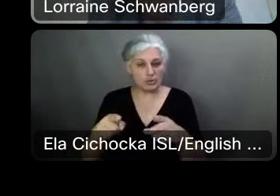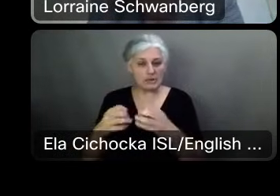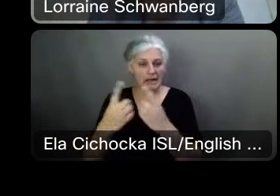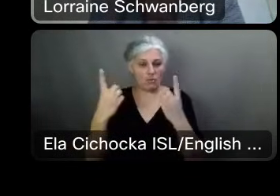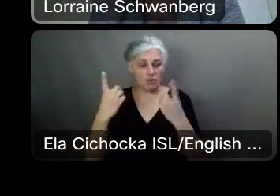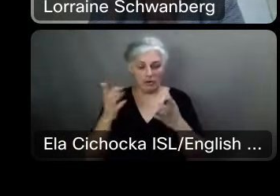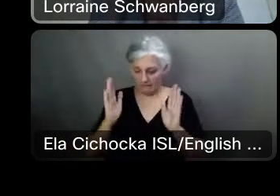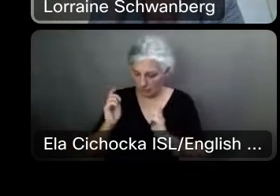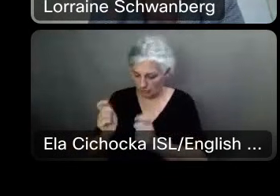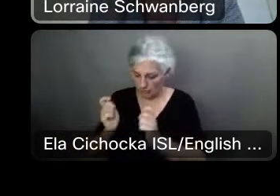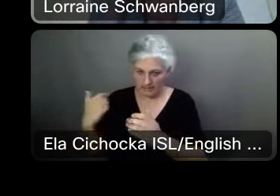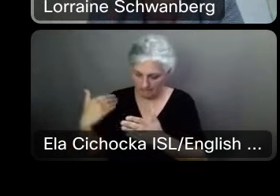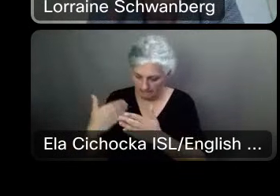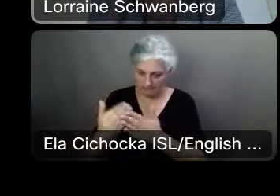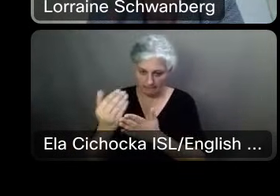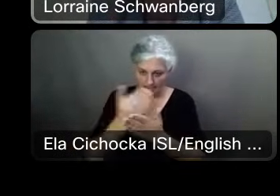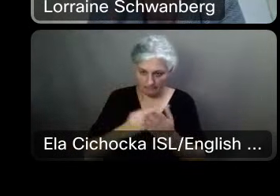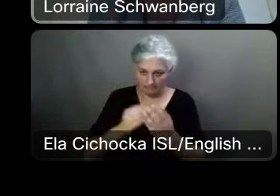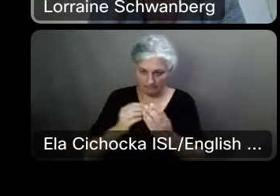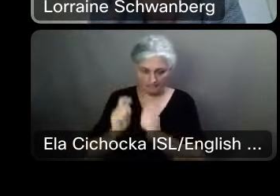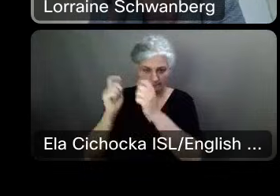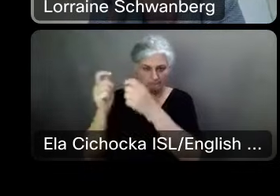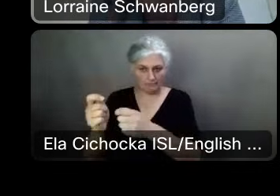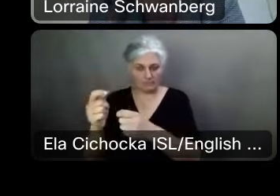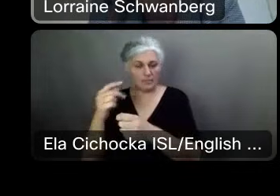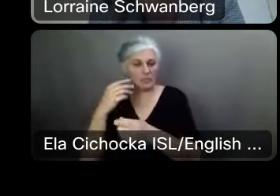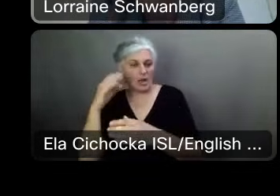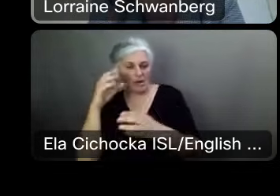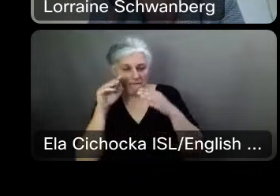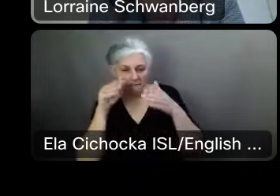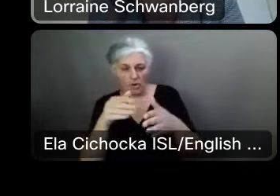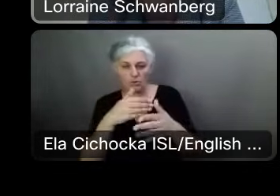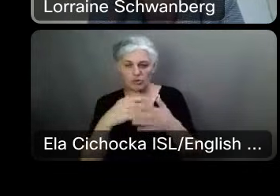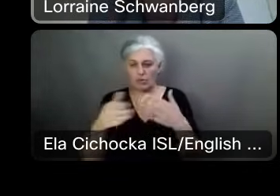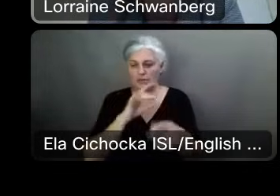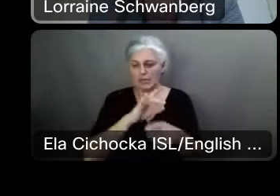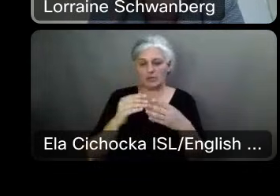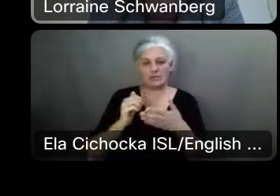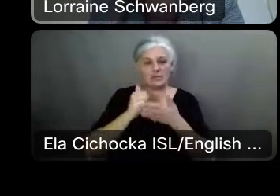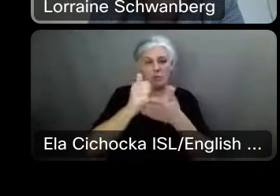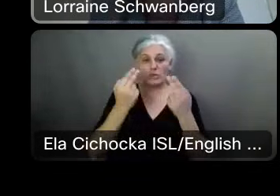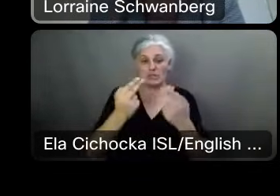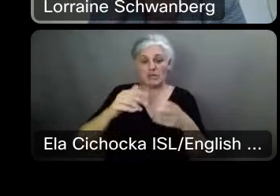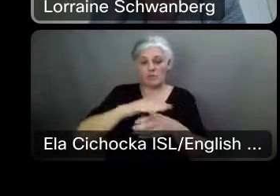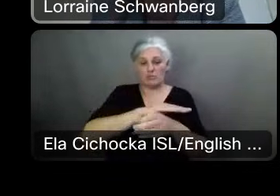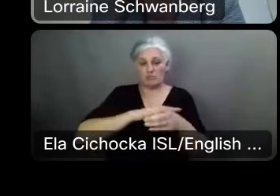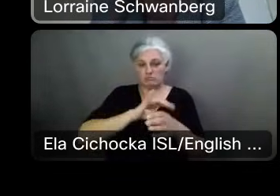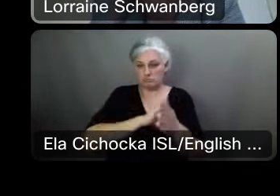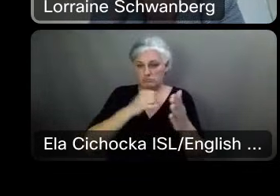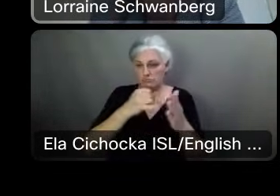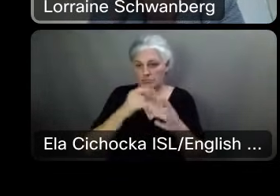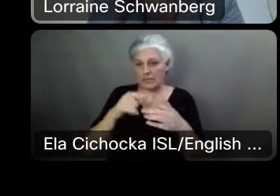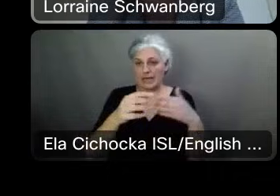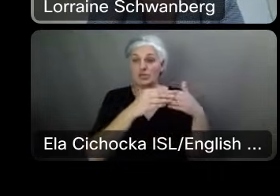training, looking at what kind of supports we have available for our staff in the system, and how many champions